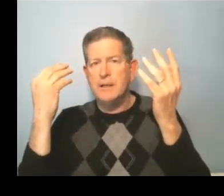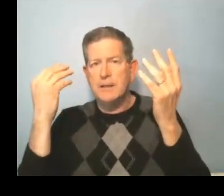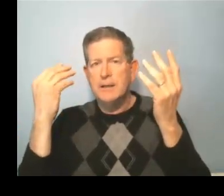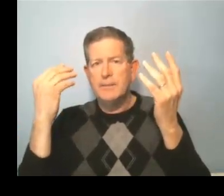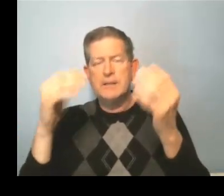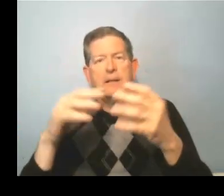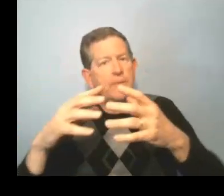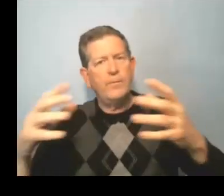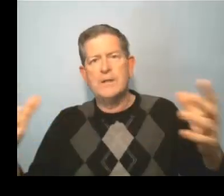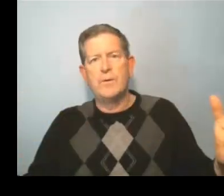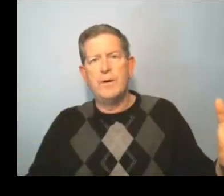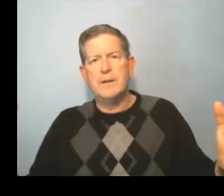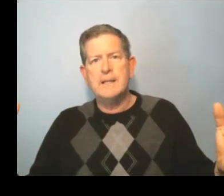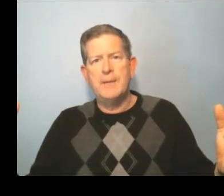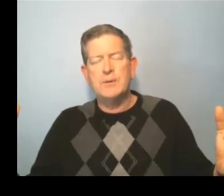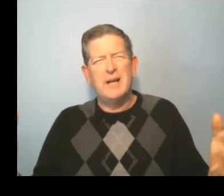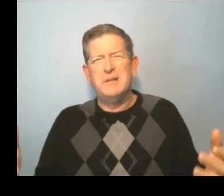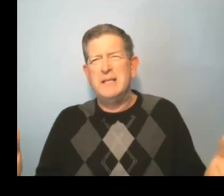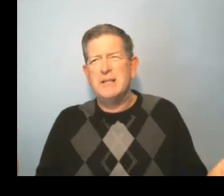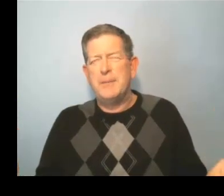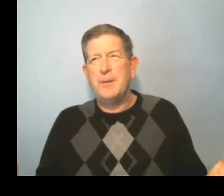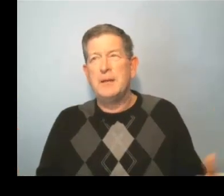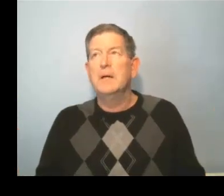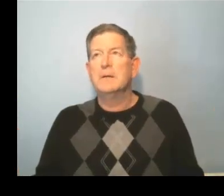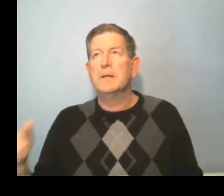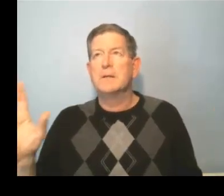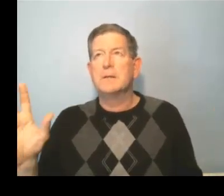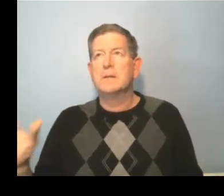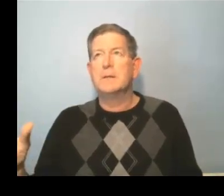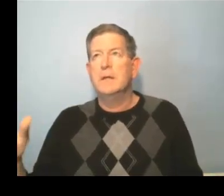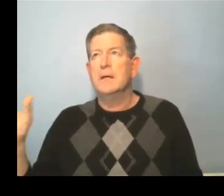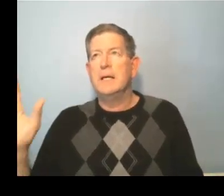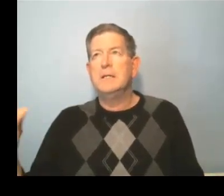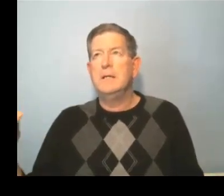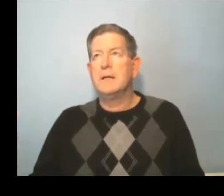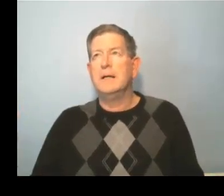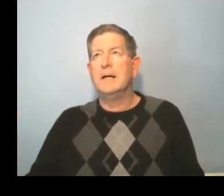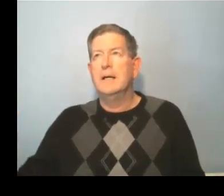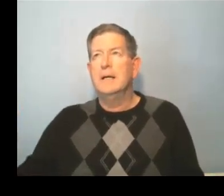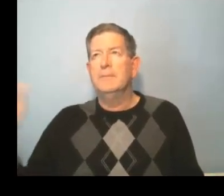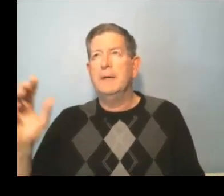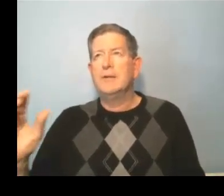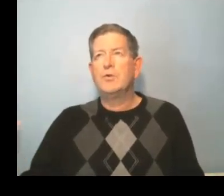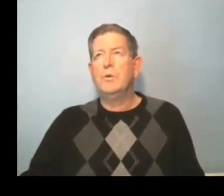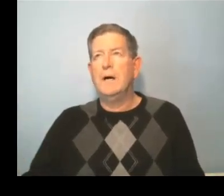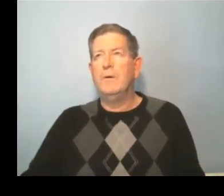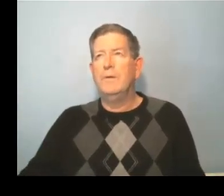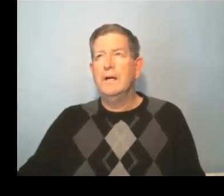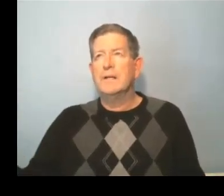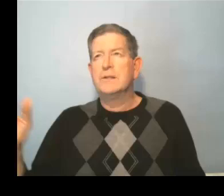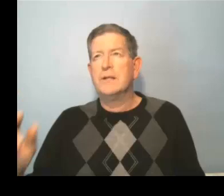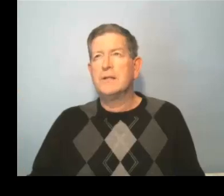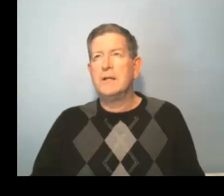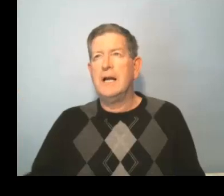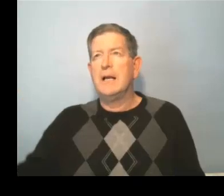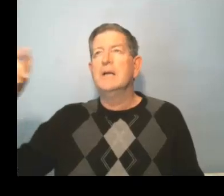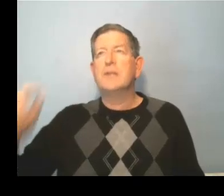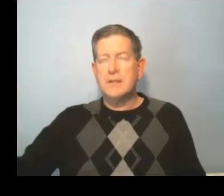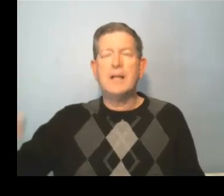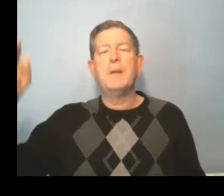18 heures. Because I lived in France for a long time, so I don't need to stop and think, okay, 18 o'clock minus 12 is